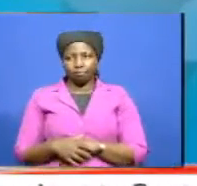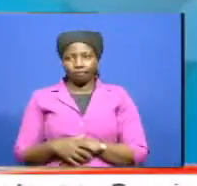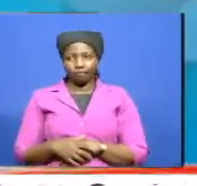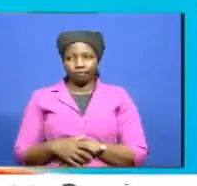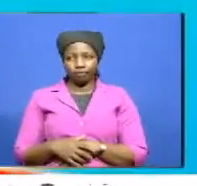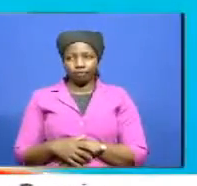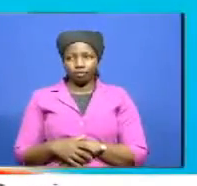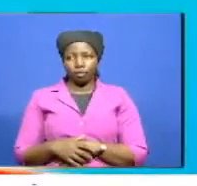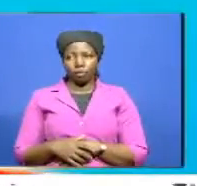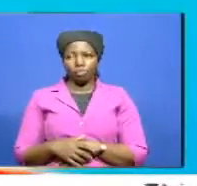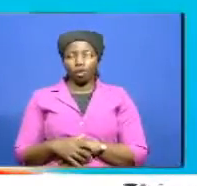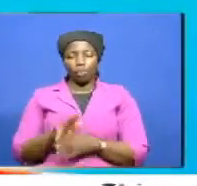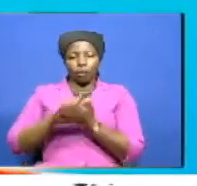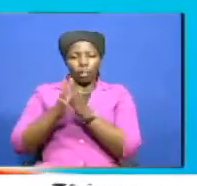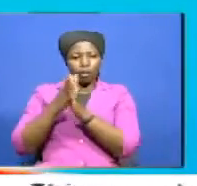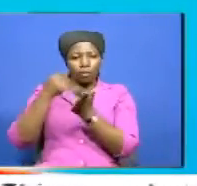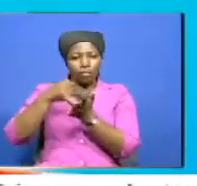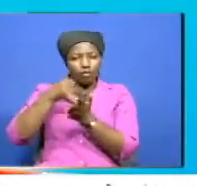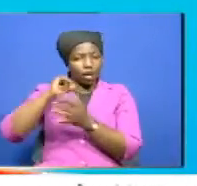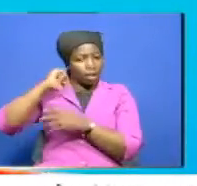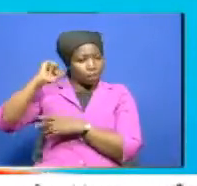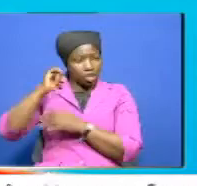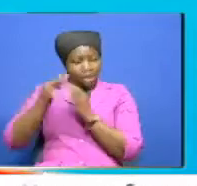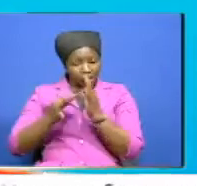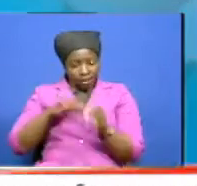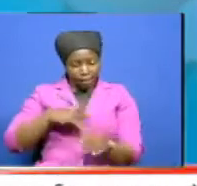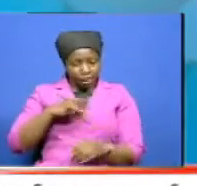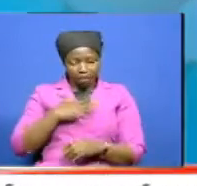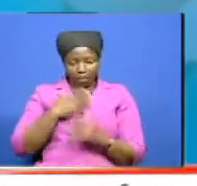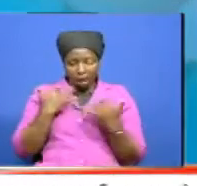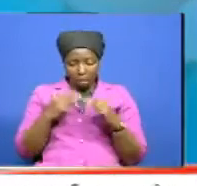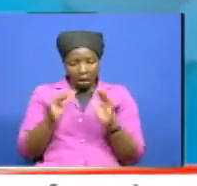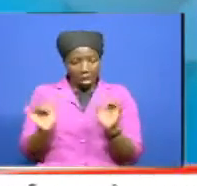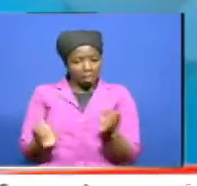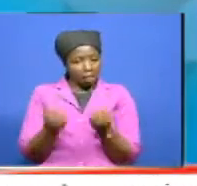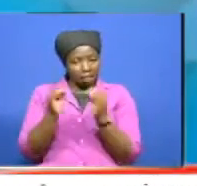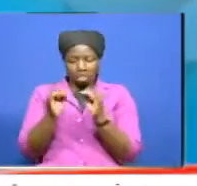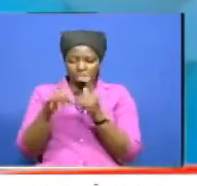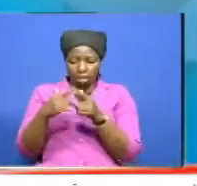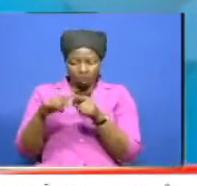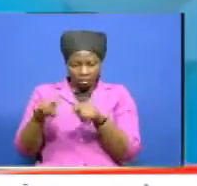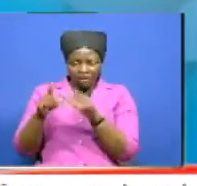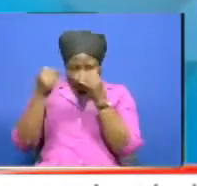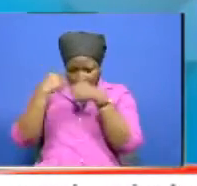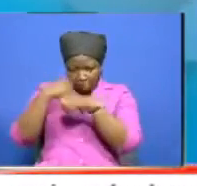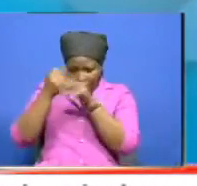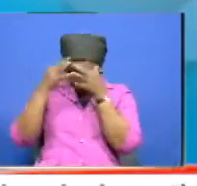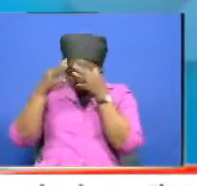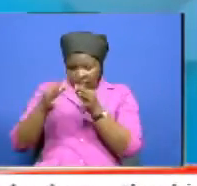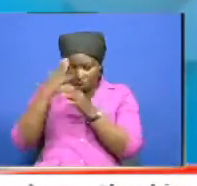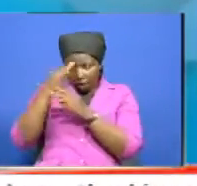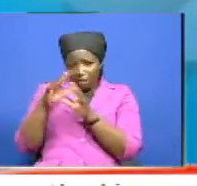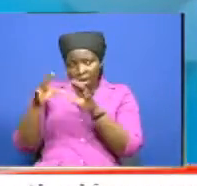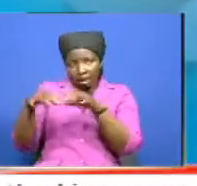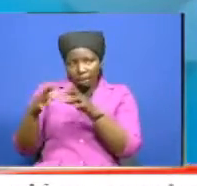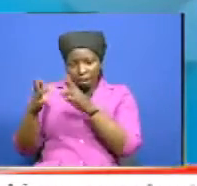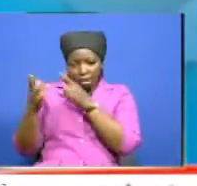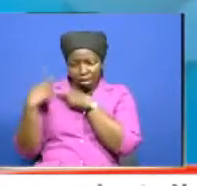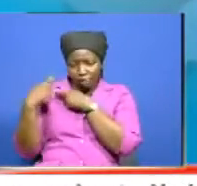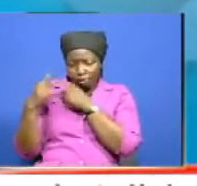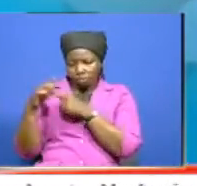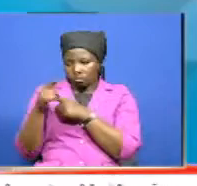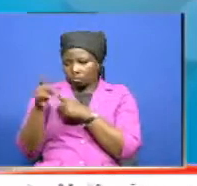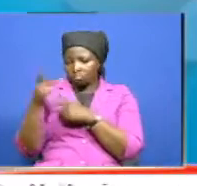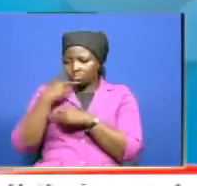Don't touch the politics. Yeah, if I feel that my players will not be safe, then it's a decision that they need to make, because the club is responsible to those parents and friends